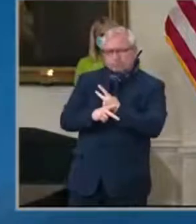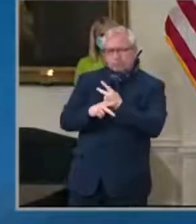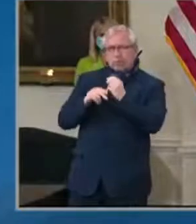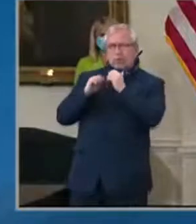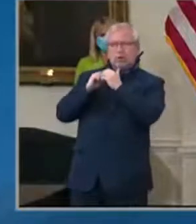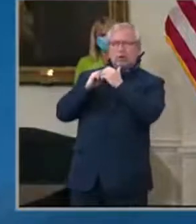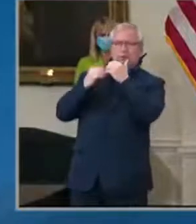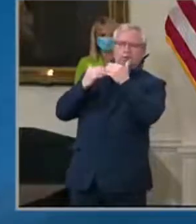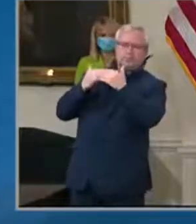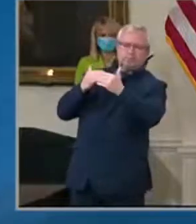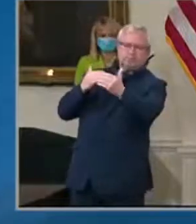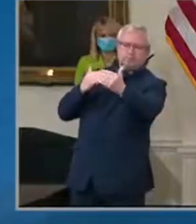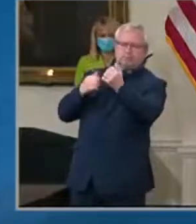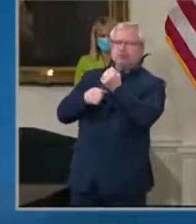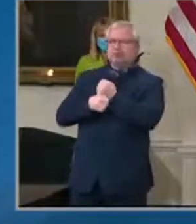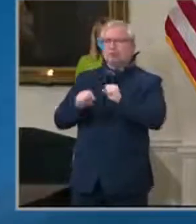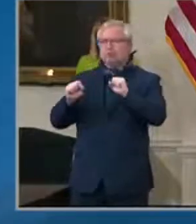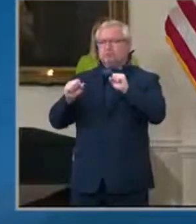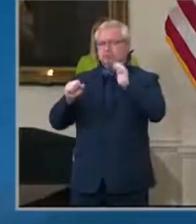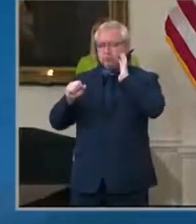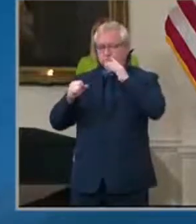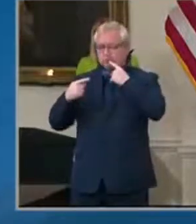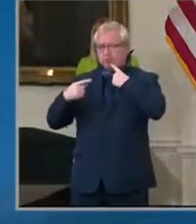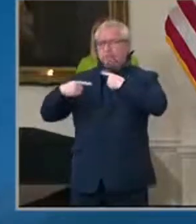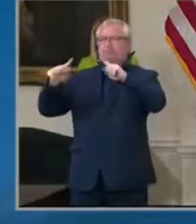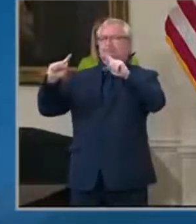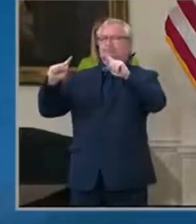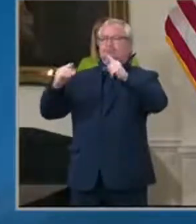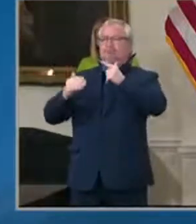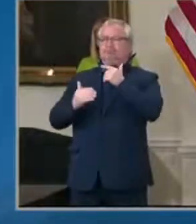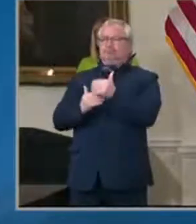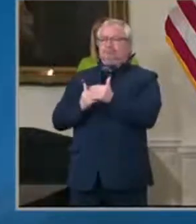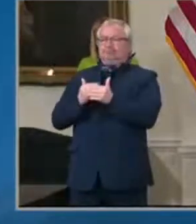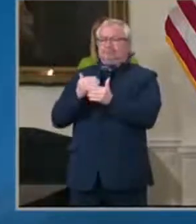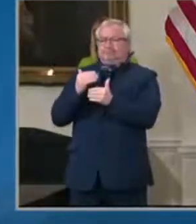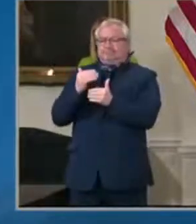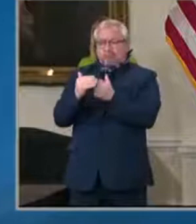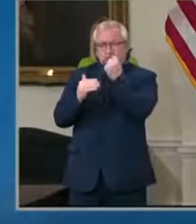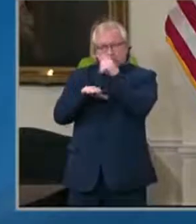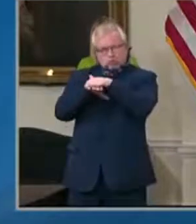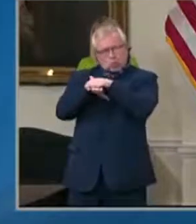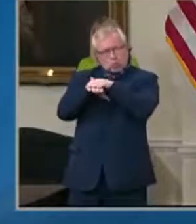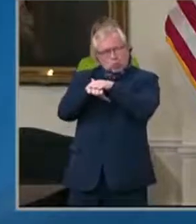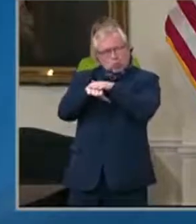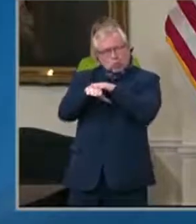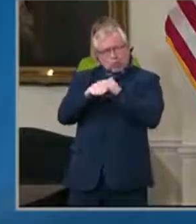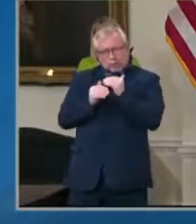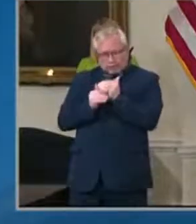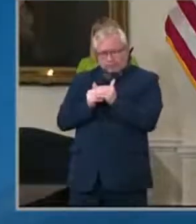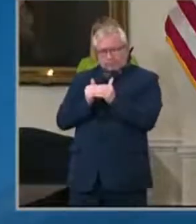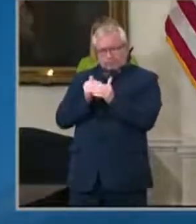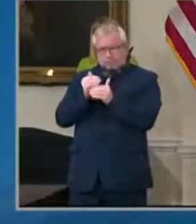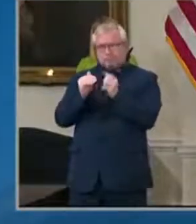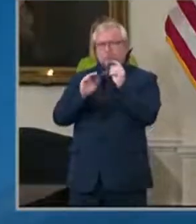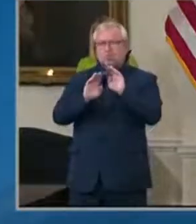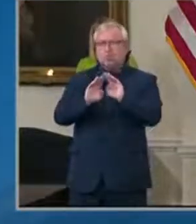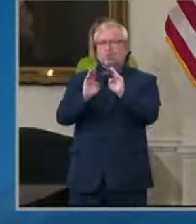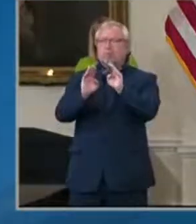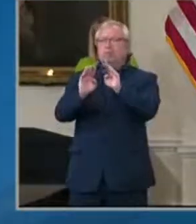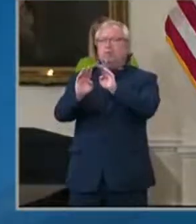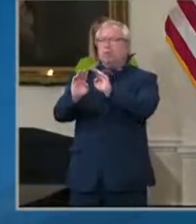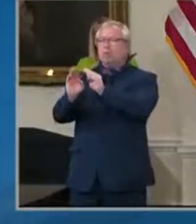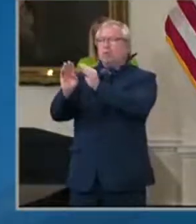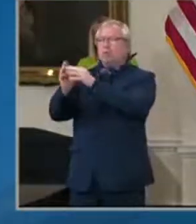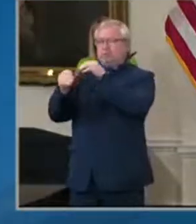safe, effective, and gradual roadmap to recovery for Maryland. On Wednesday,